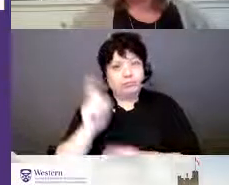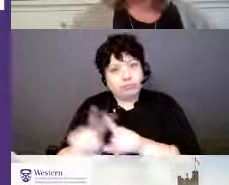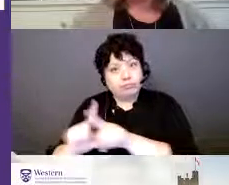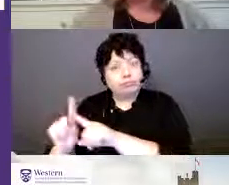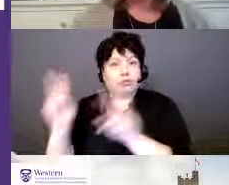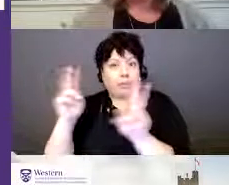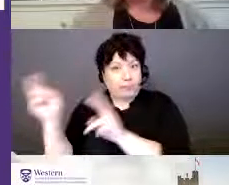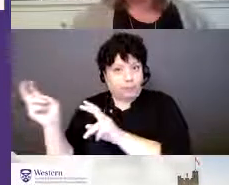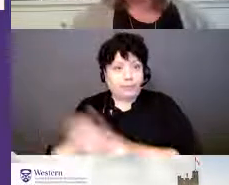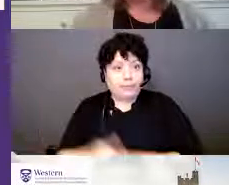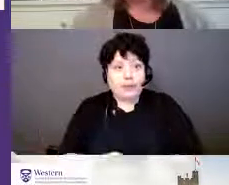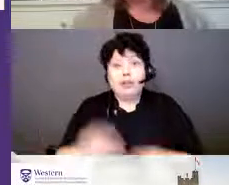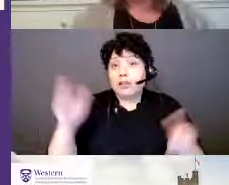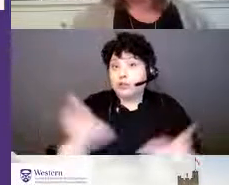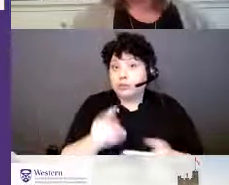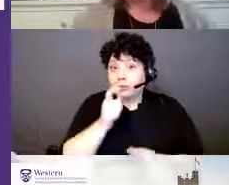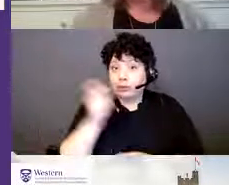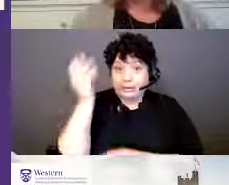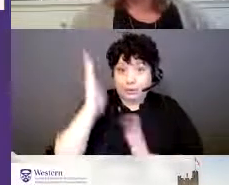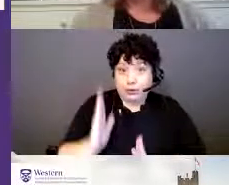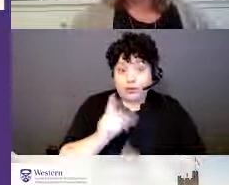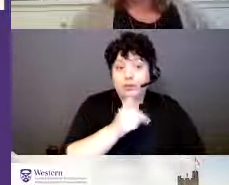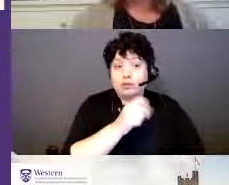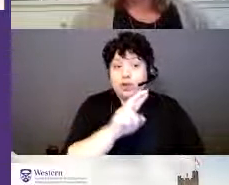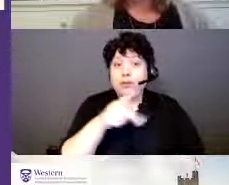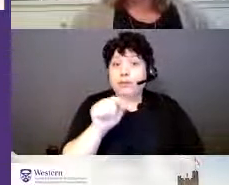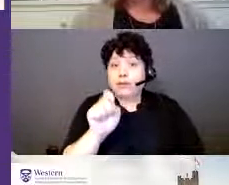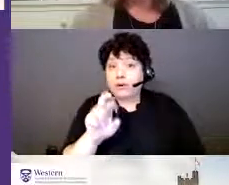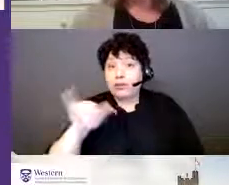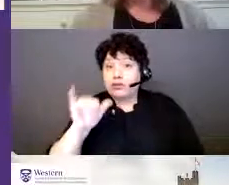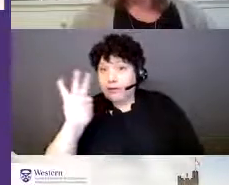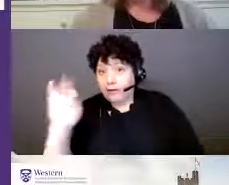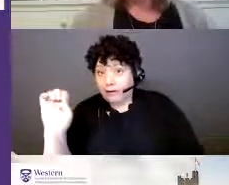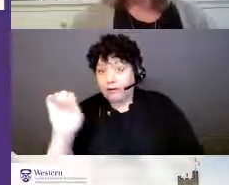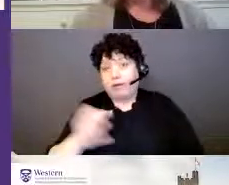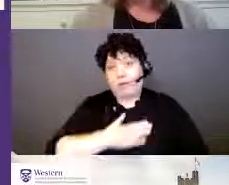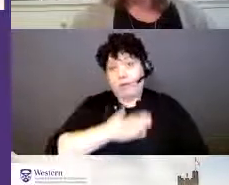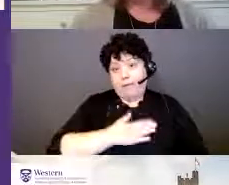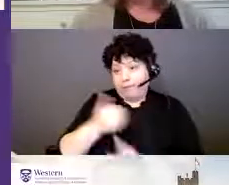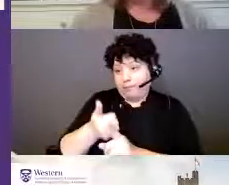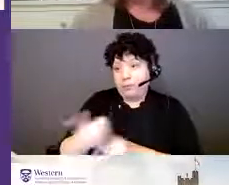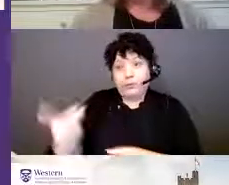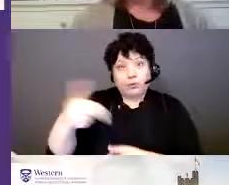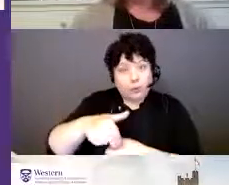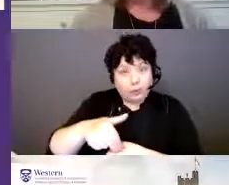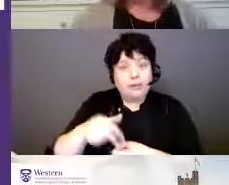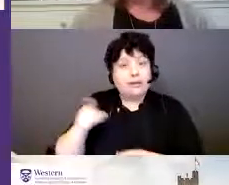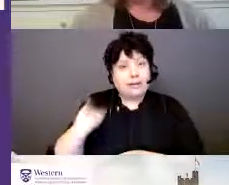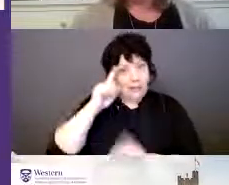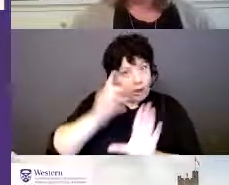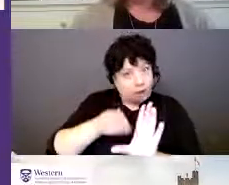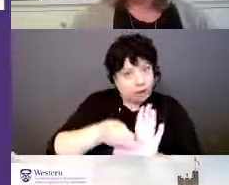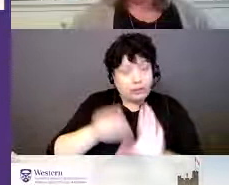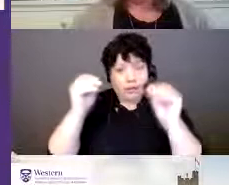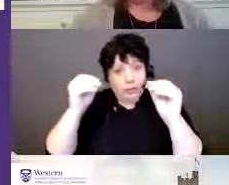So I'd just like to introduce our speakers. So Dr. Peter Jaffee, we're so pleased that you're able to join us today. He's a psychologist and